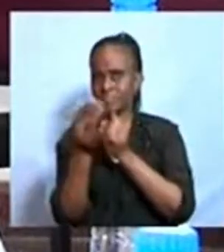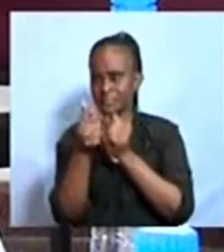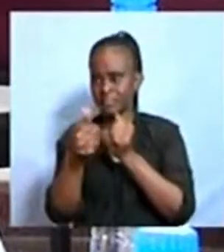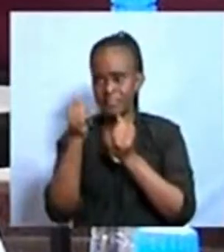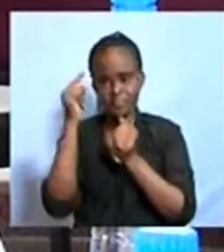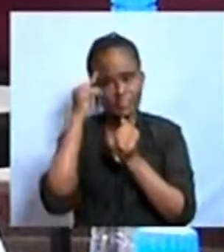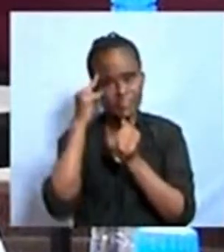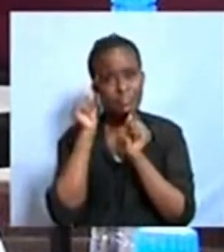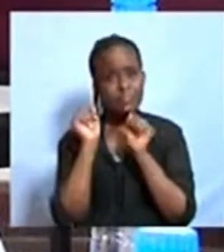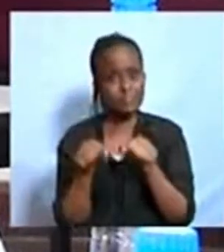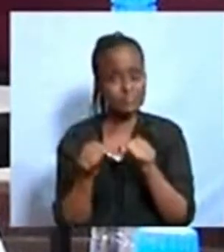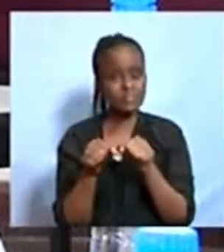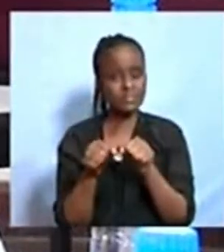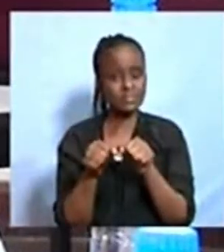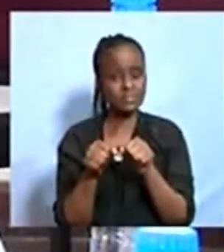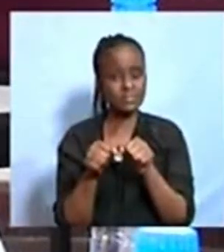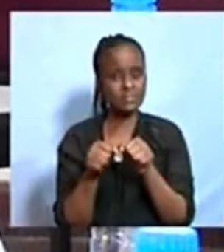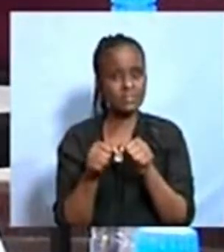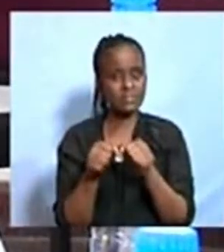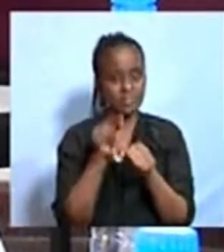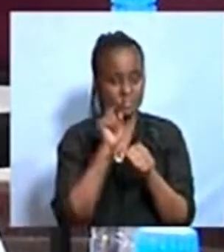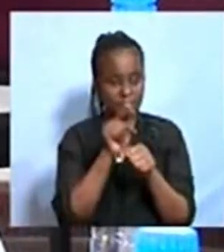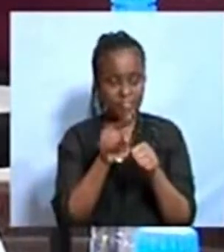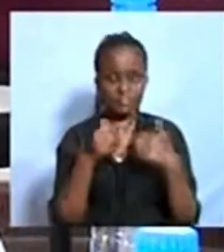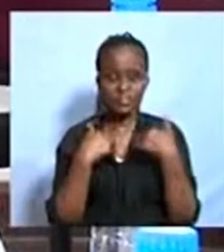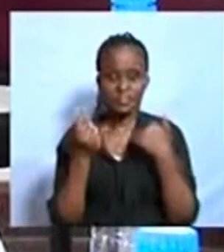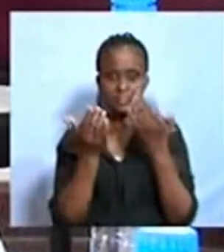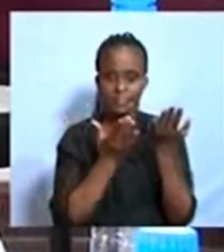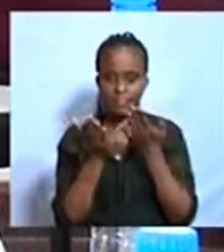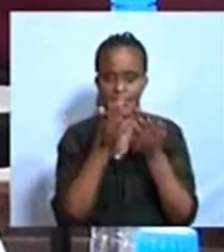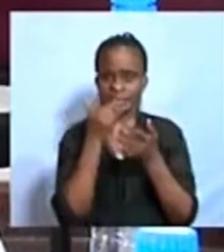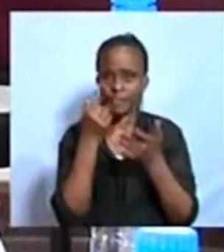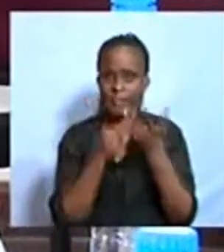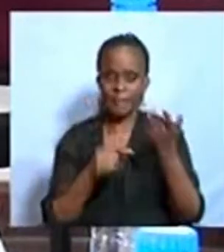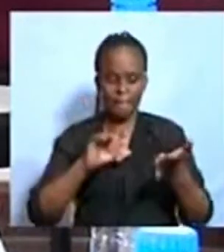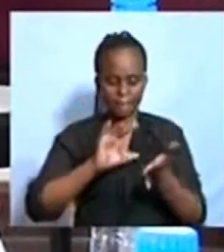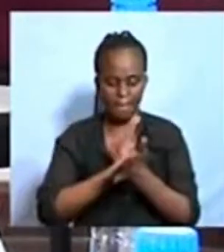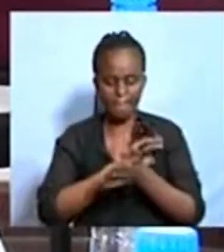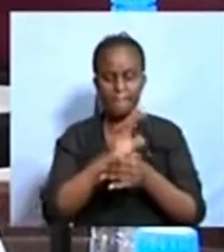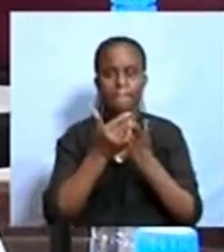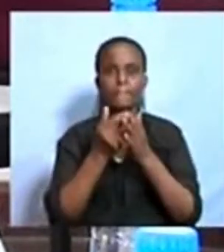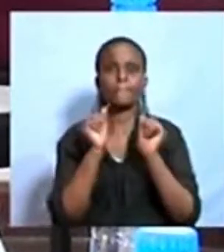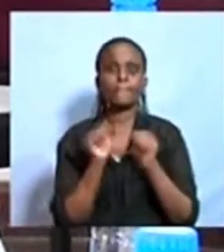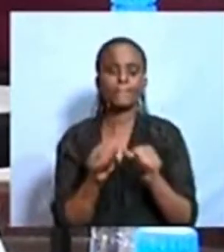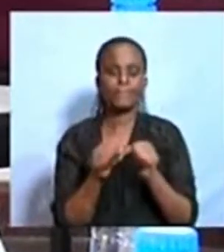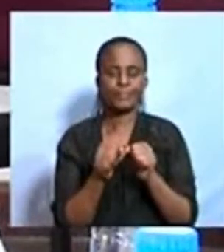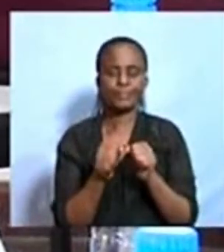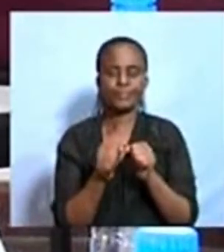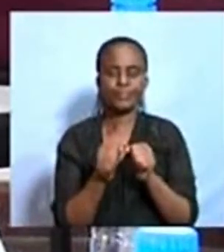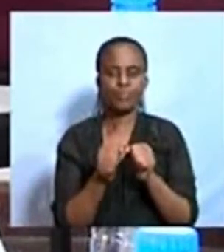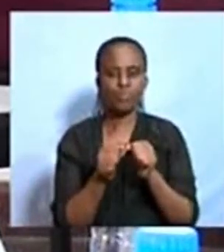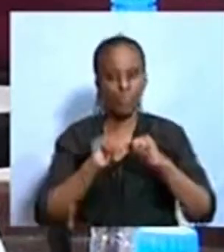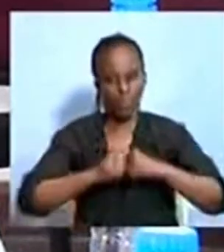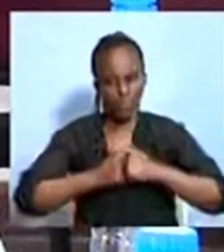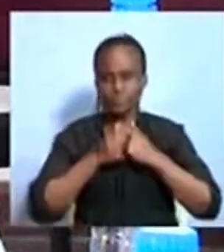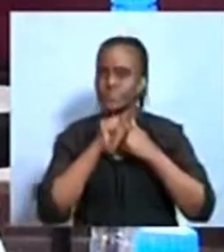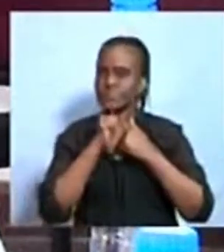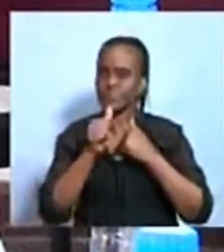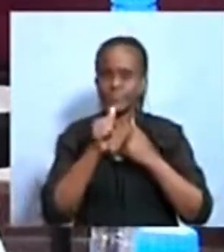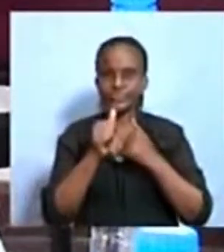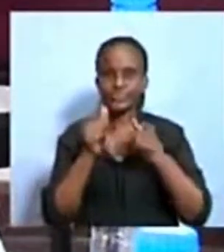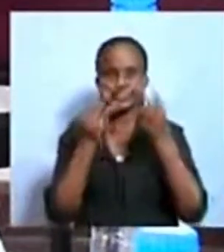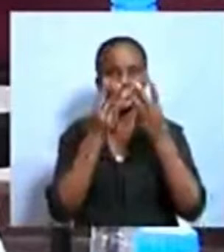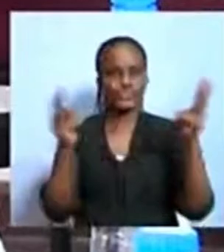that I think the provision of health services should be as comprehensive as it can get, so that we don't build a